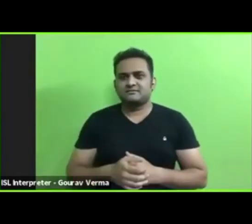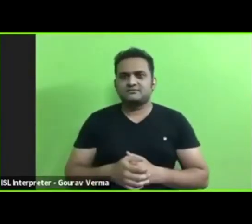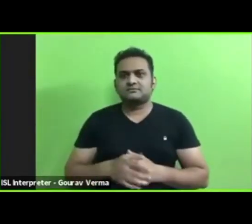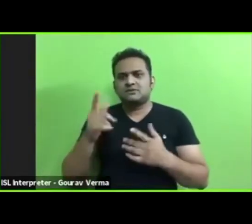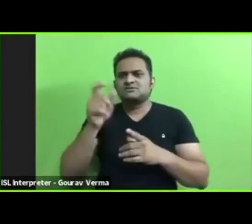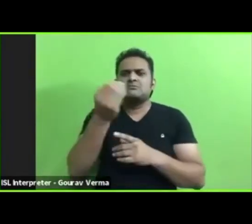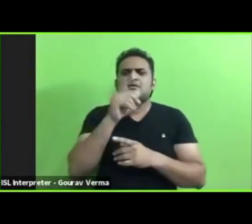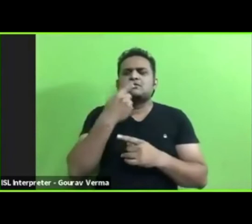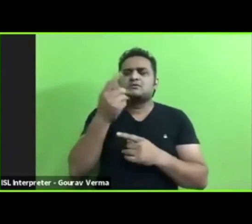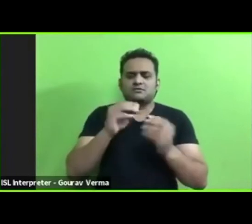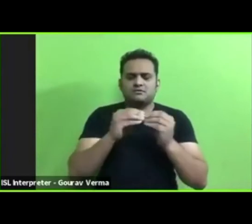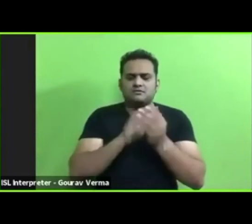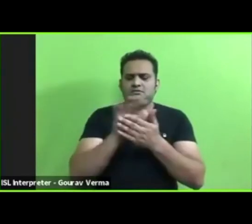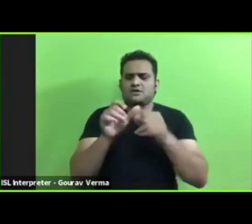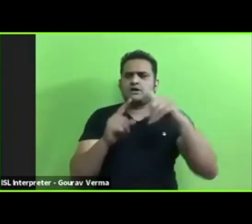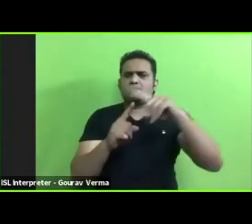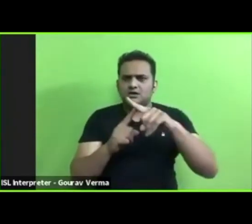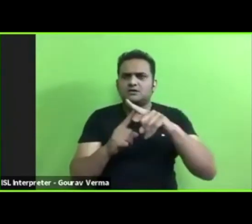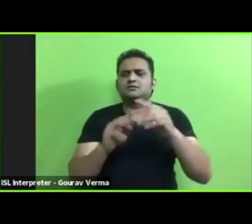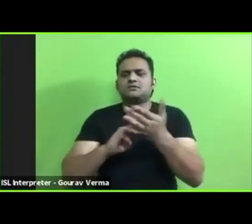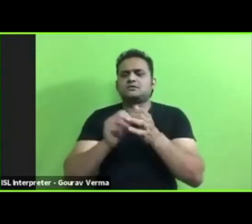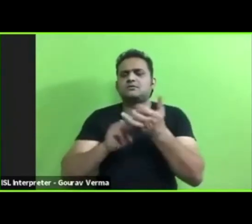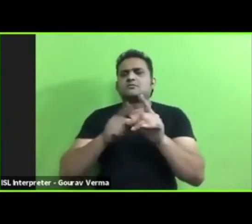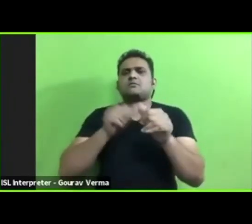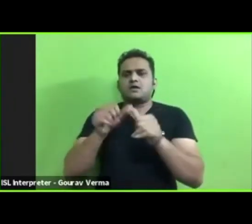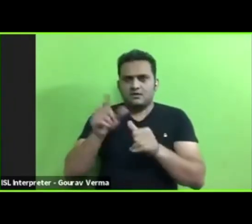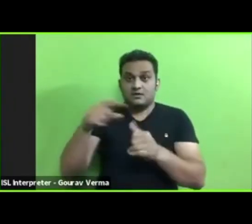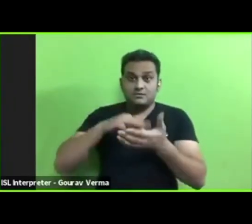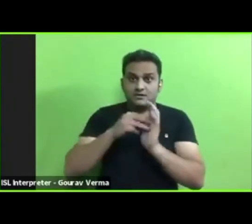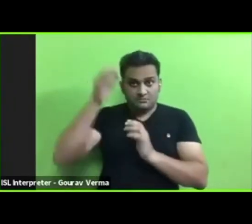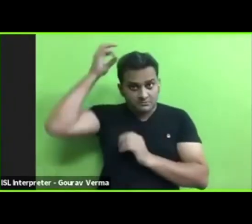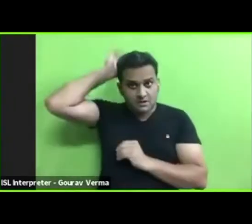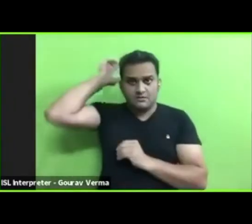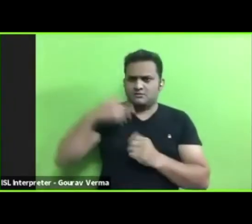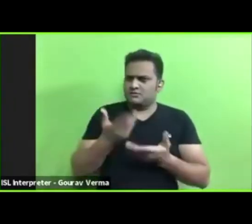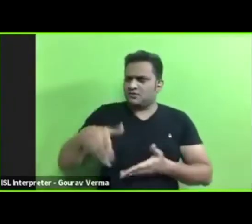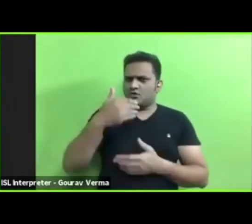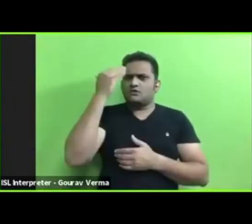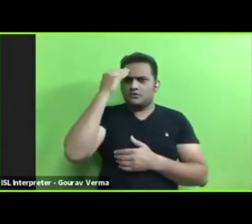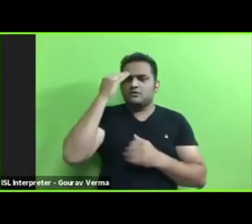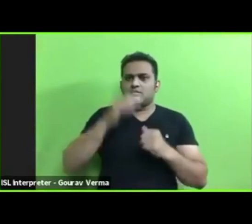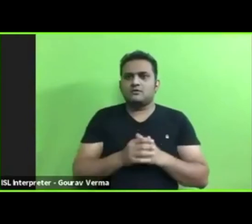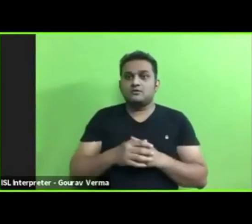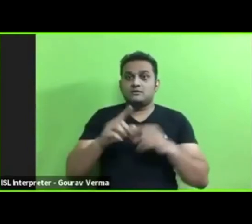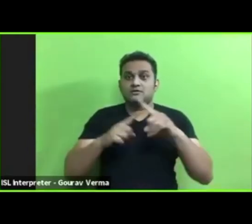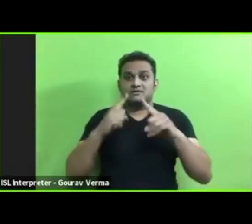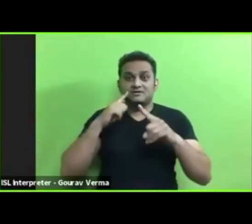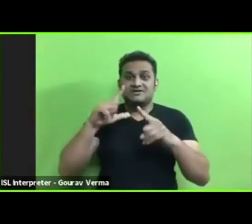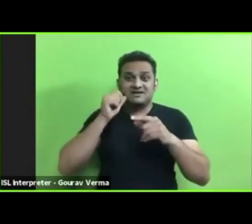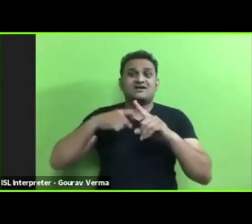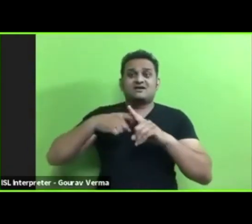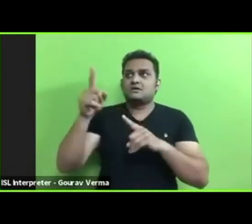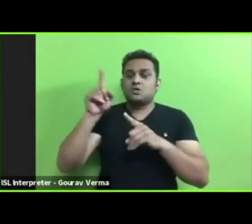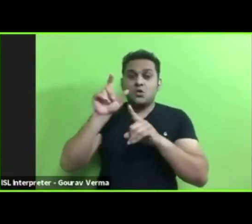Bhatmanya, or approved by Brahmins Tilak. Now we all know that the phase of Tilak's life has been pretty